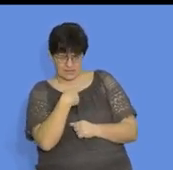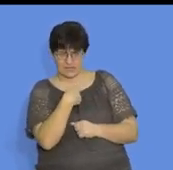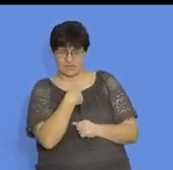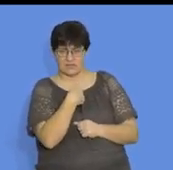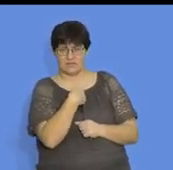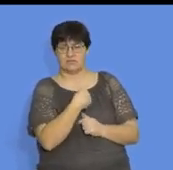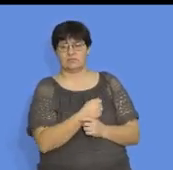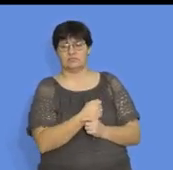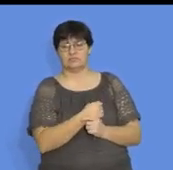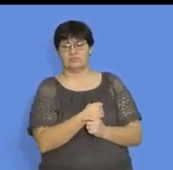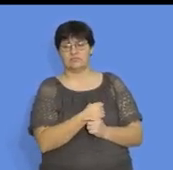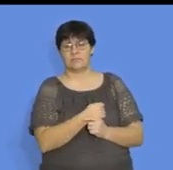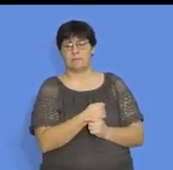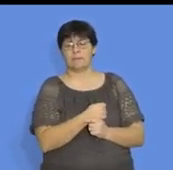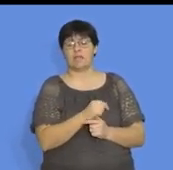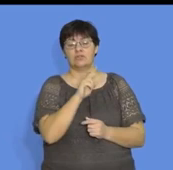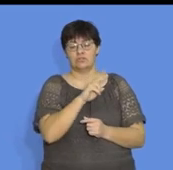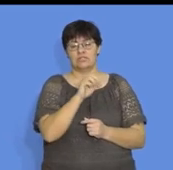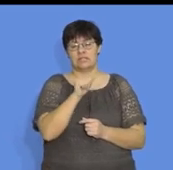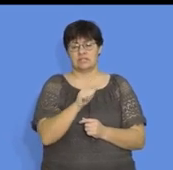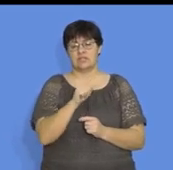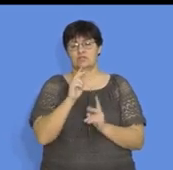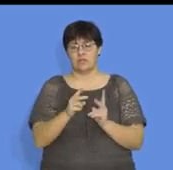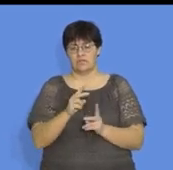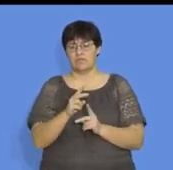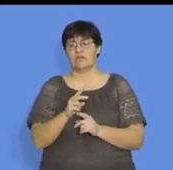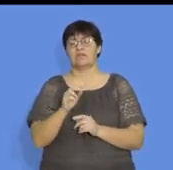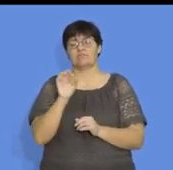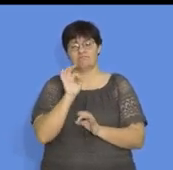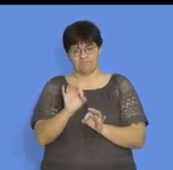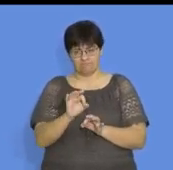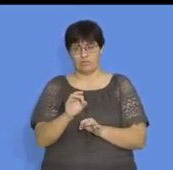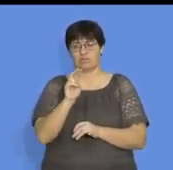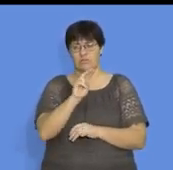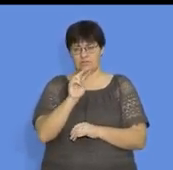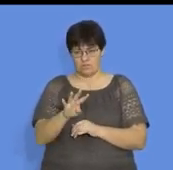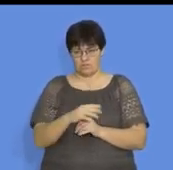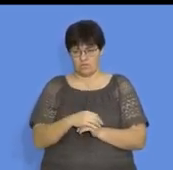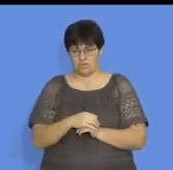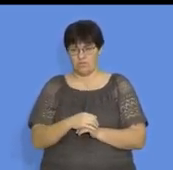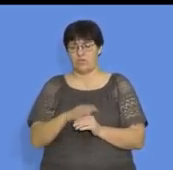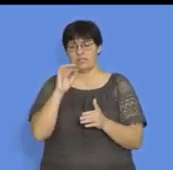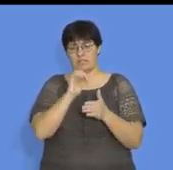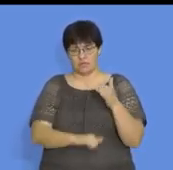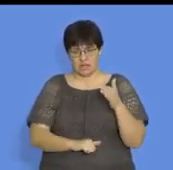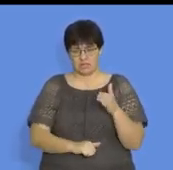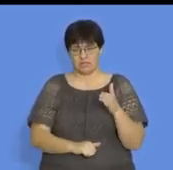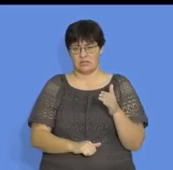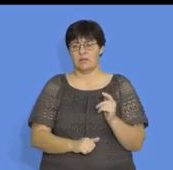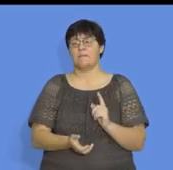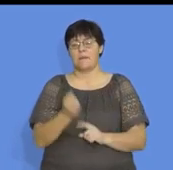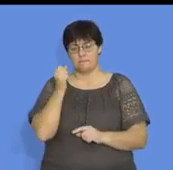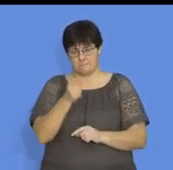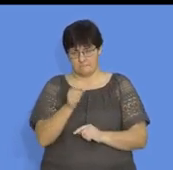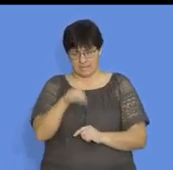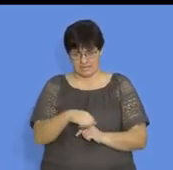is 2, that is 6. 12 by 2 is definitely 24. You subtract, you definitely get this,